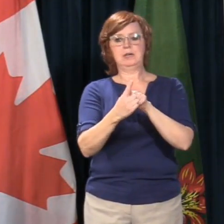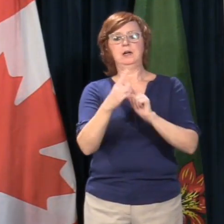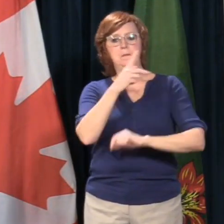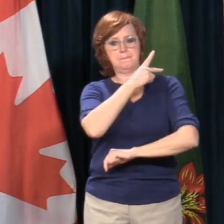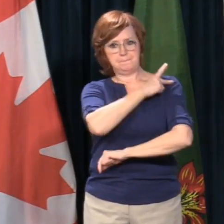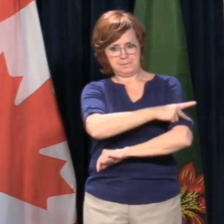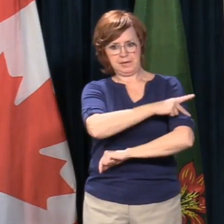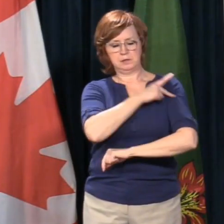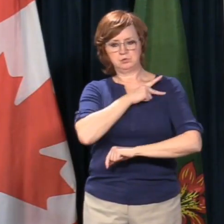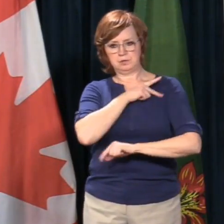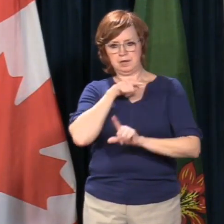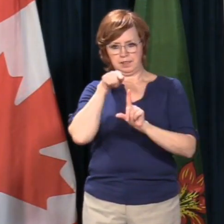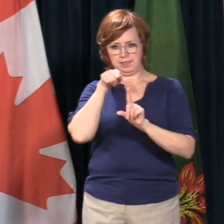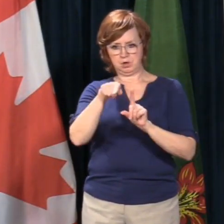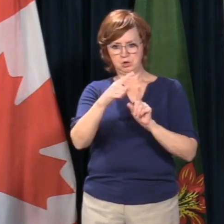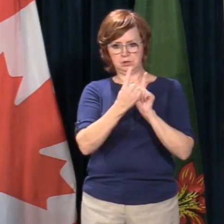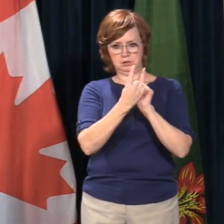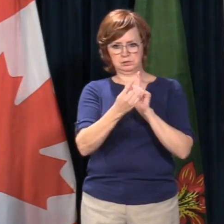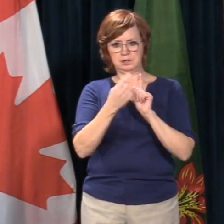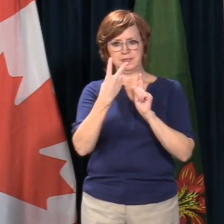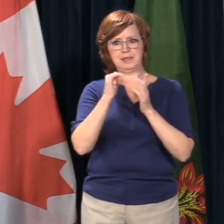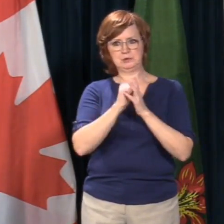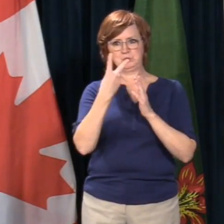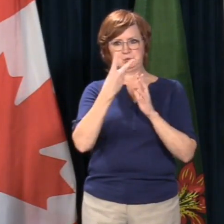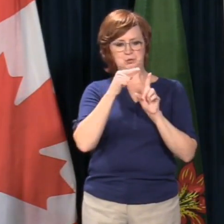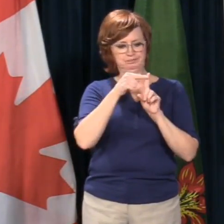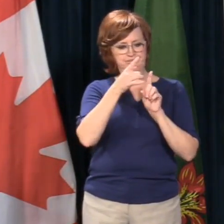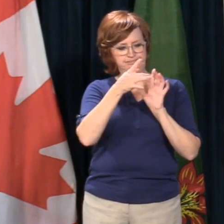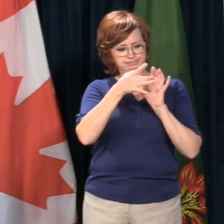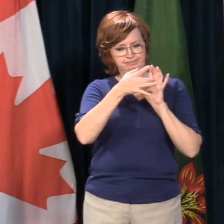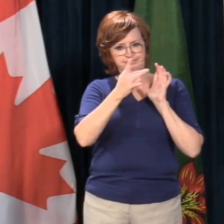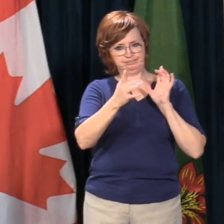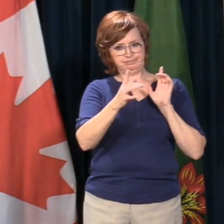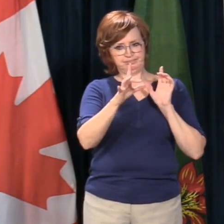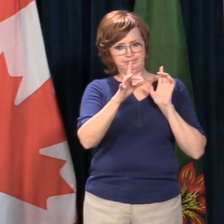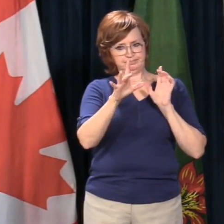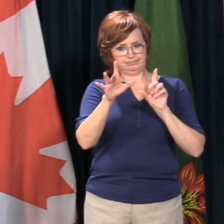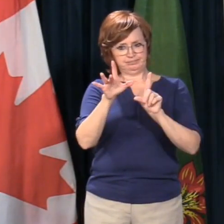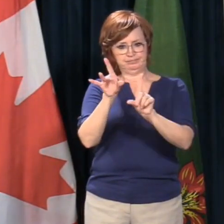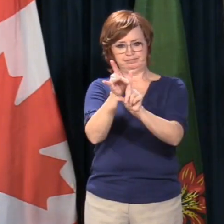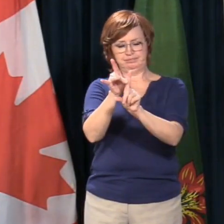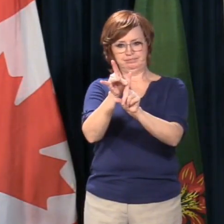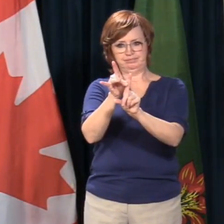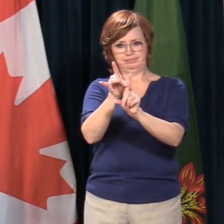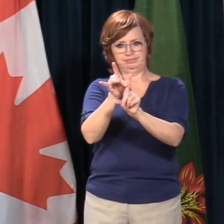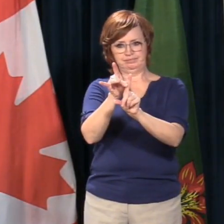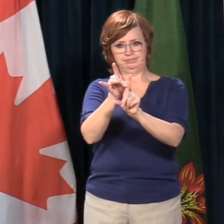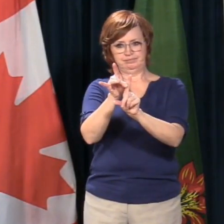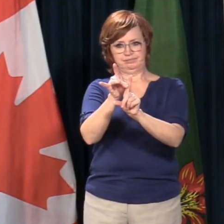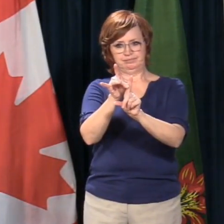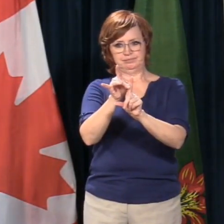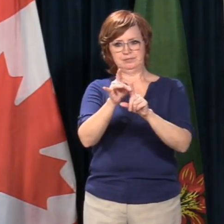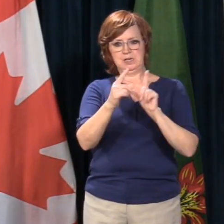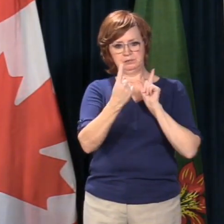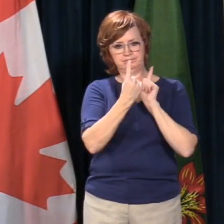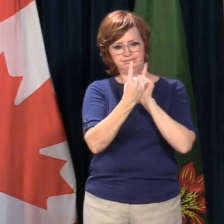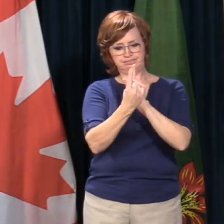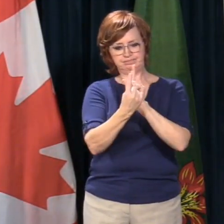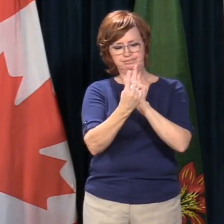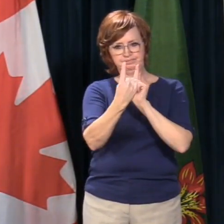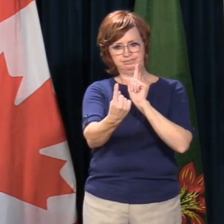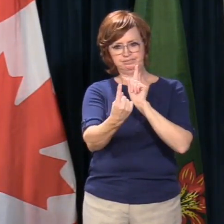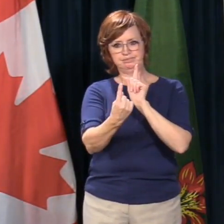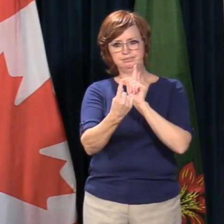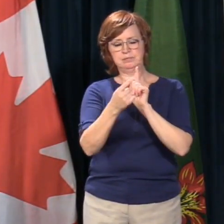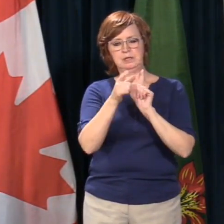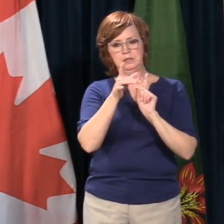context, the definition of an outbreak for long-term care means that one resident or one staff